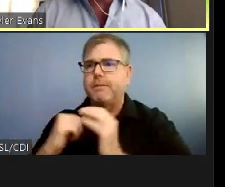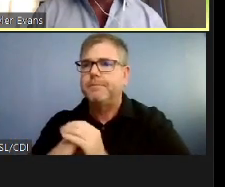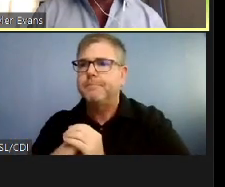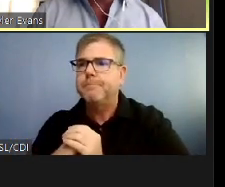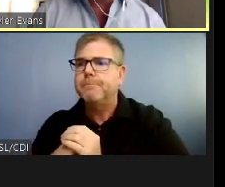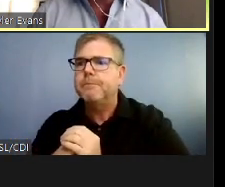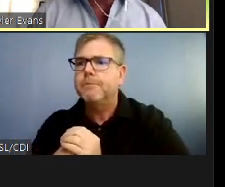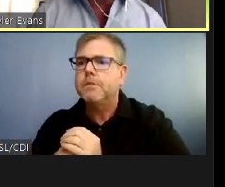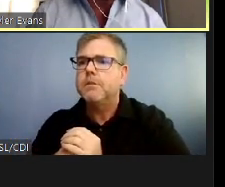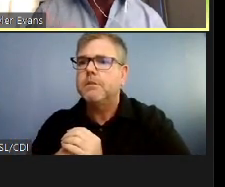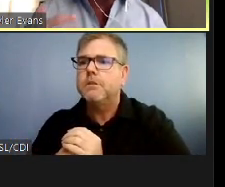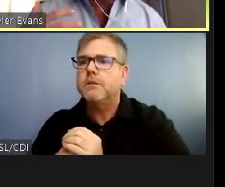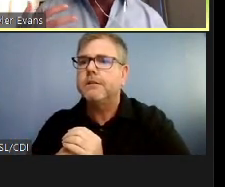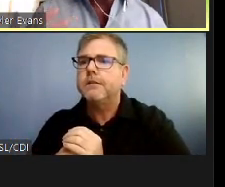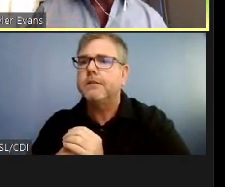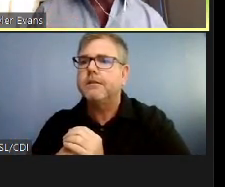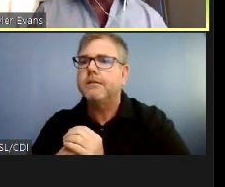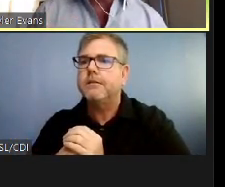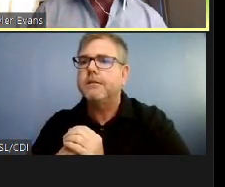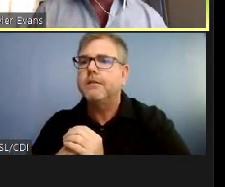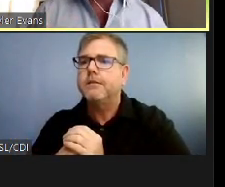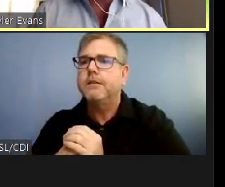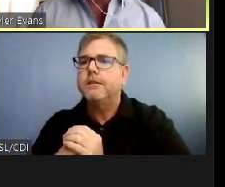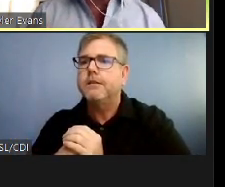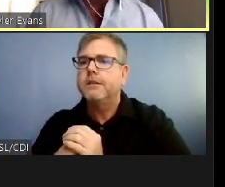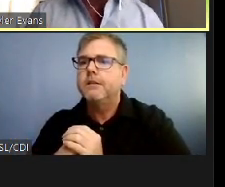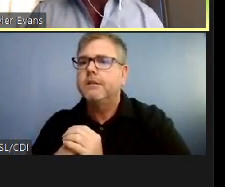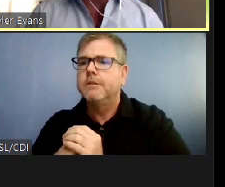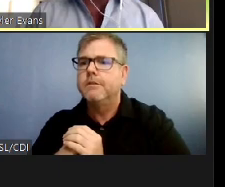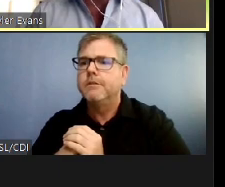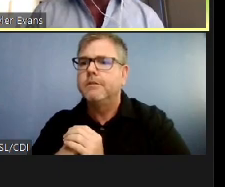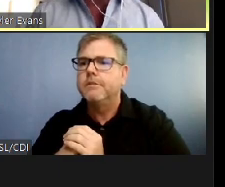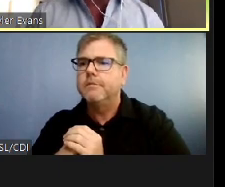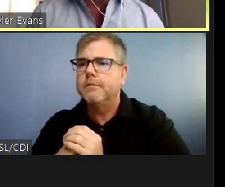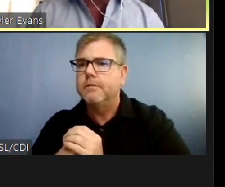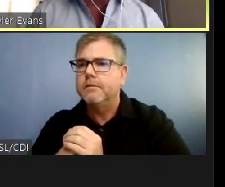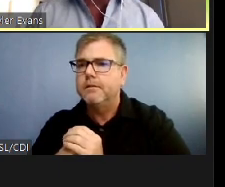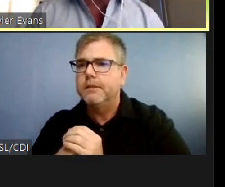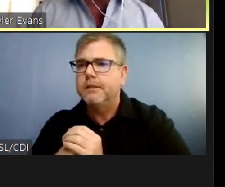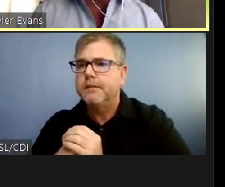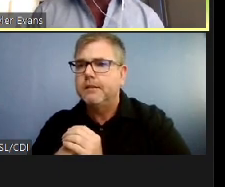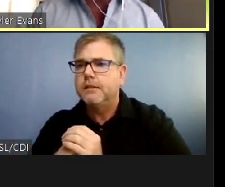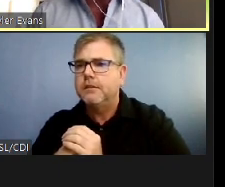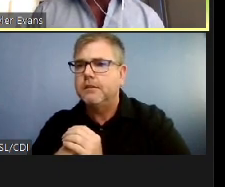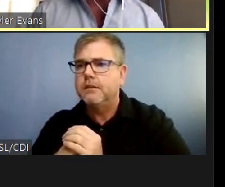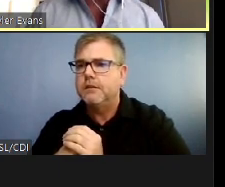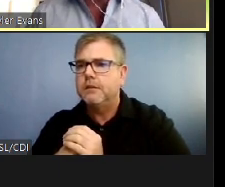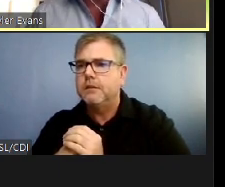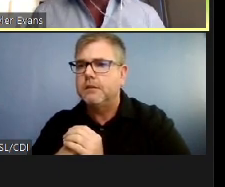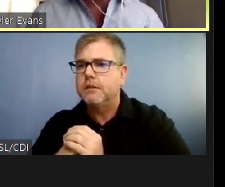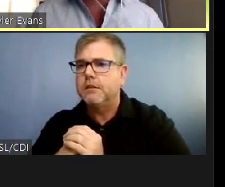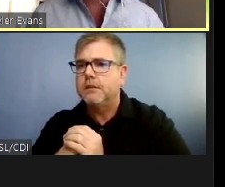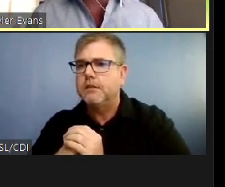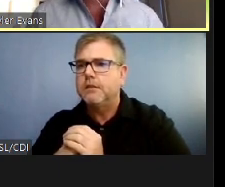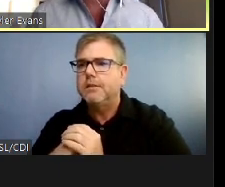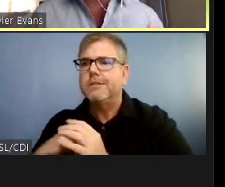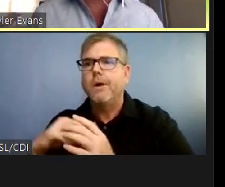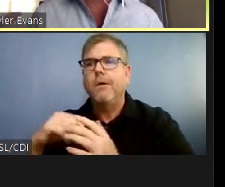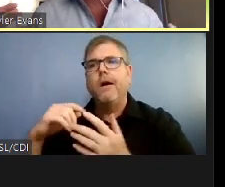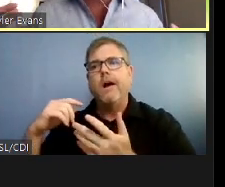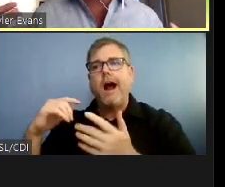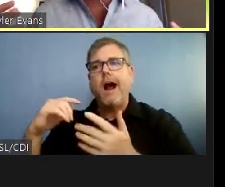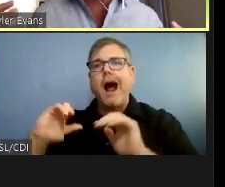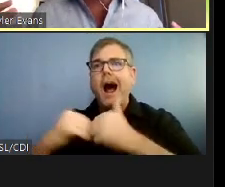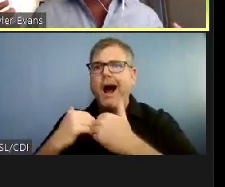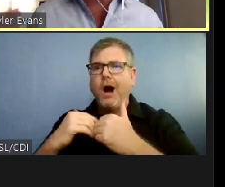talking about how kind of developing, a community advisory board and, kind of using epidemiological principles, et cetera, how